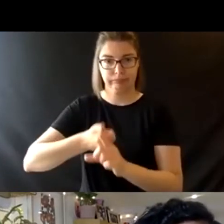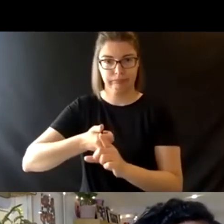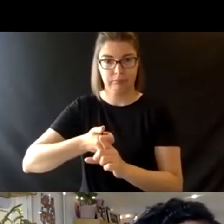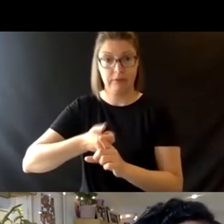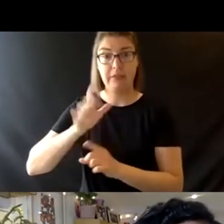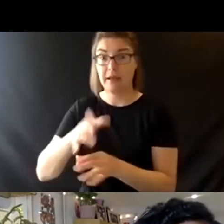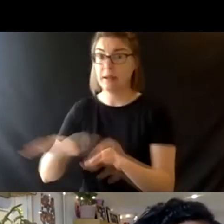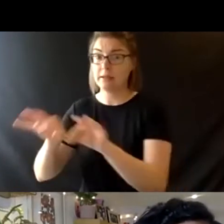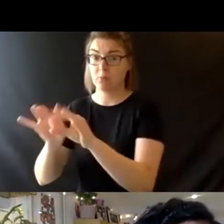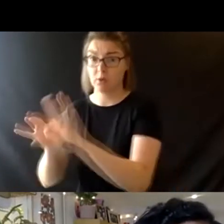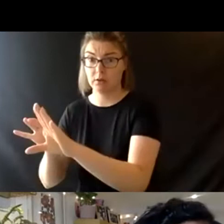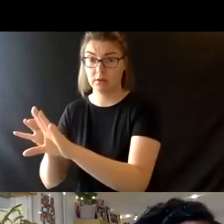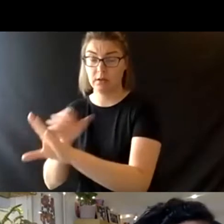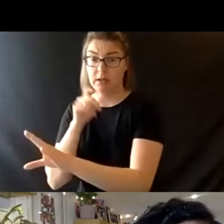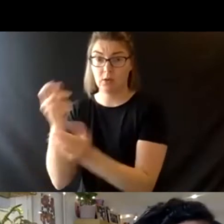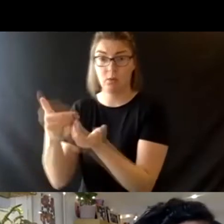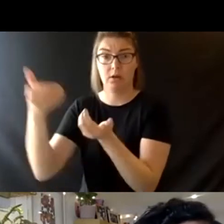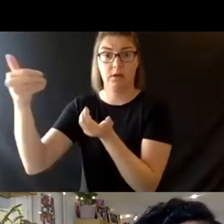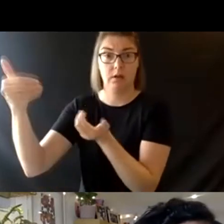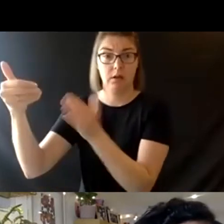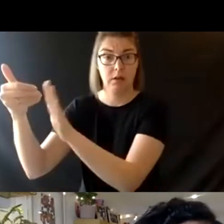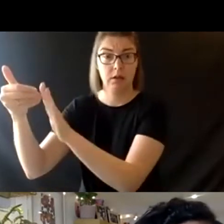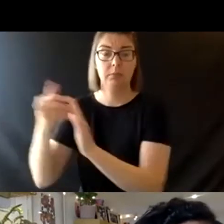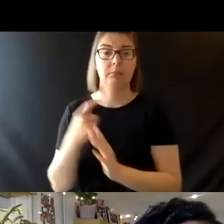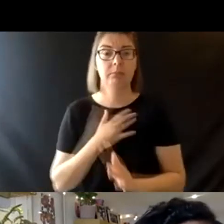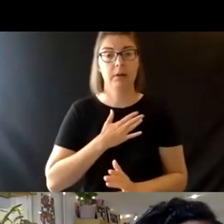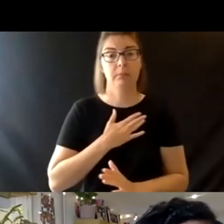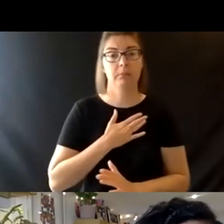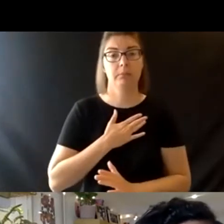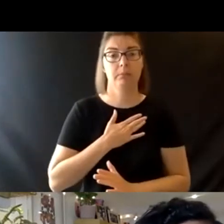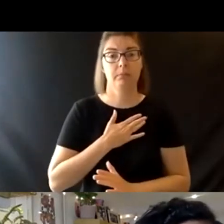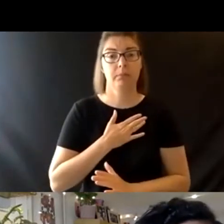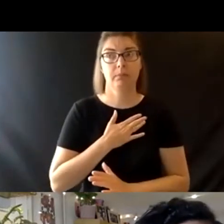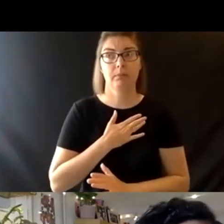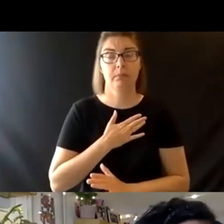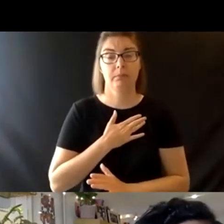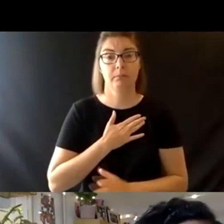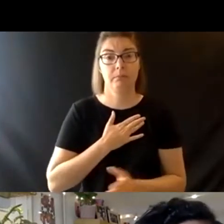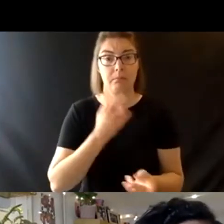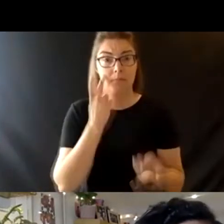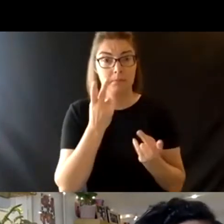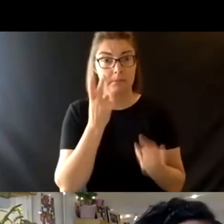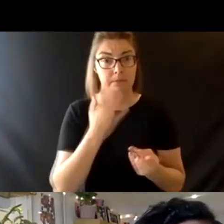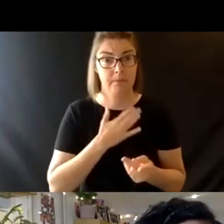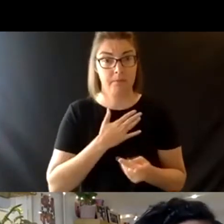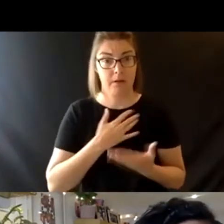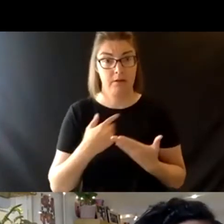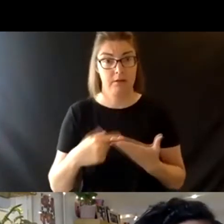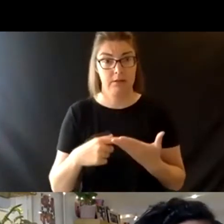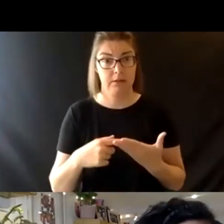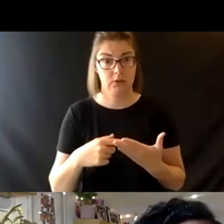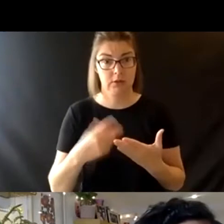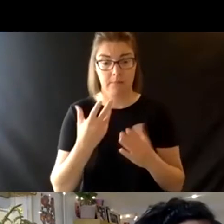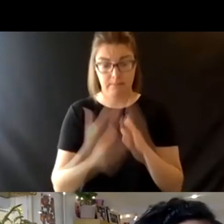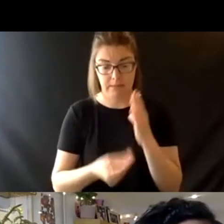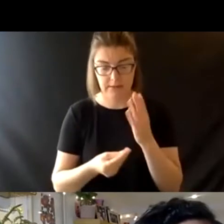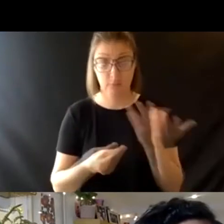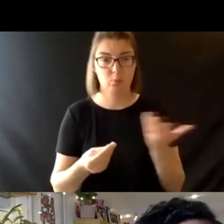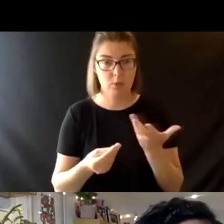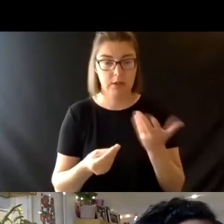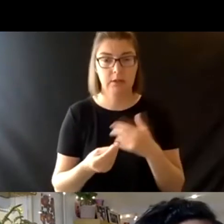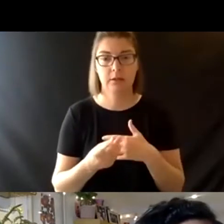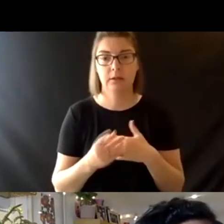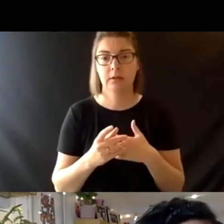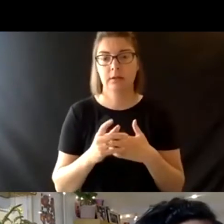from that. But I think what I've seen in these conversations falling short of is talking about